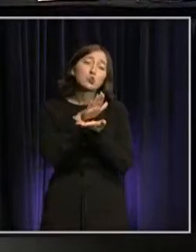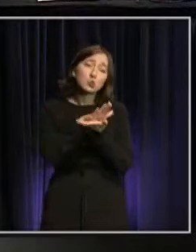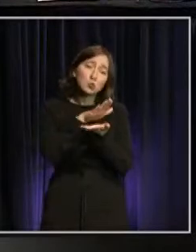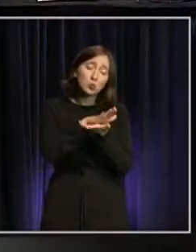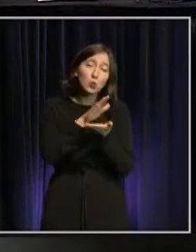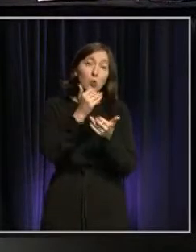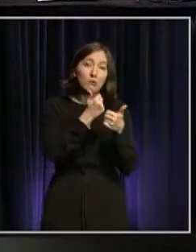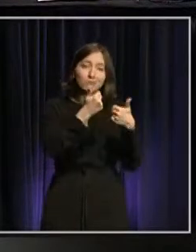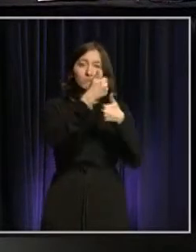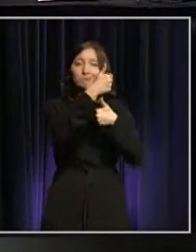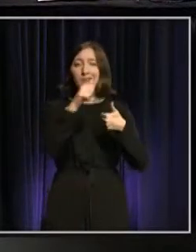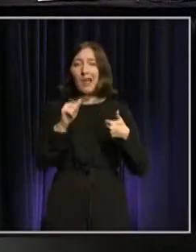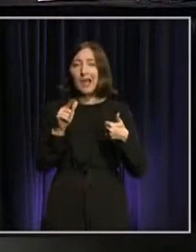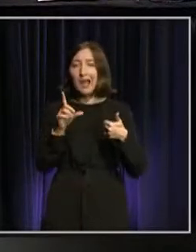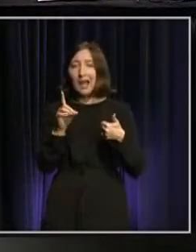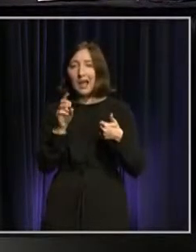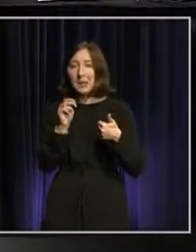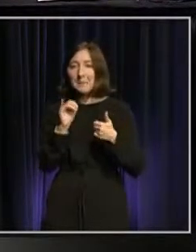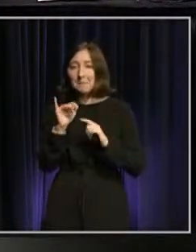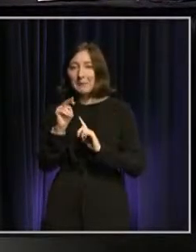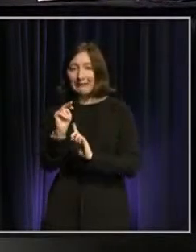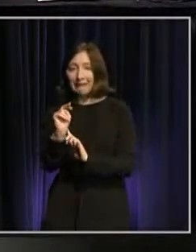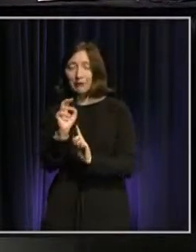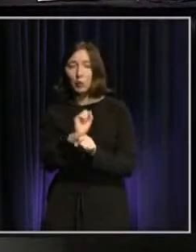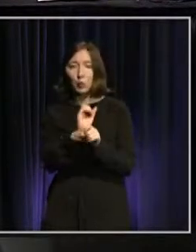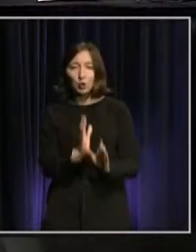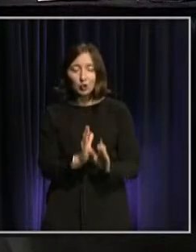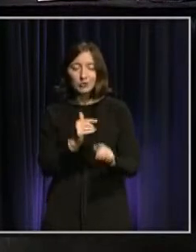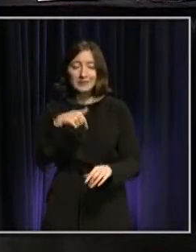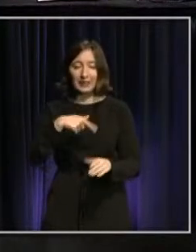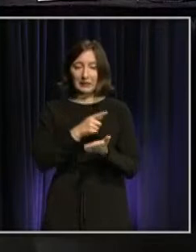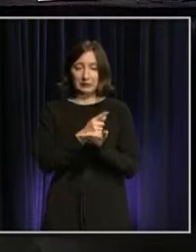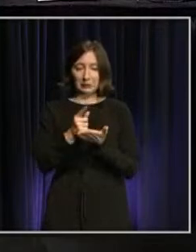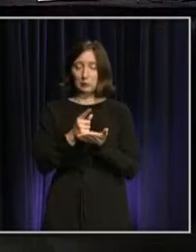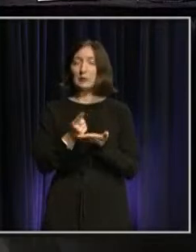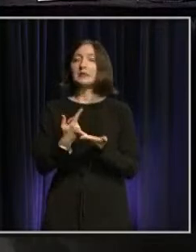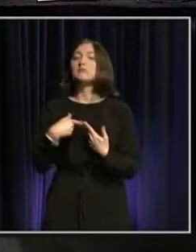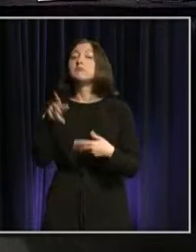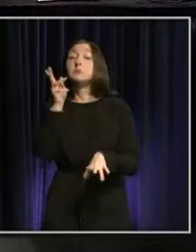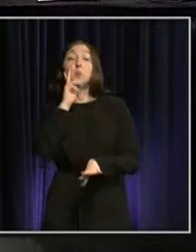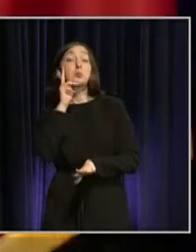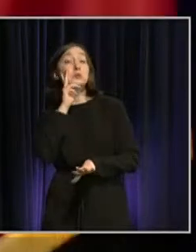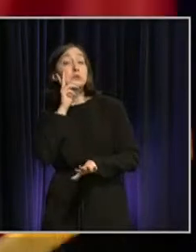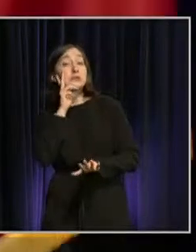carrying through the week. And then we're going to see what happens.